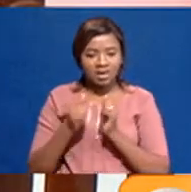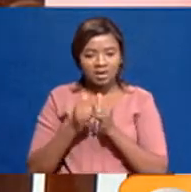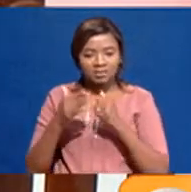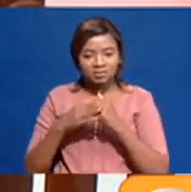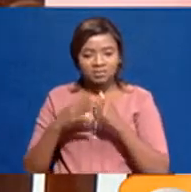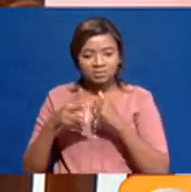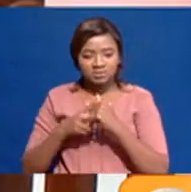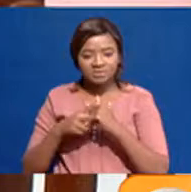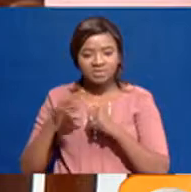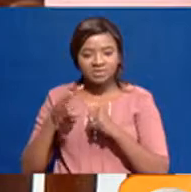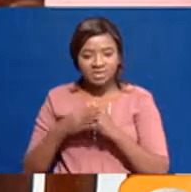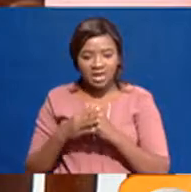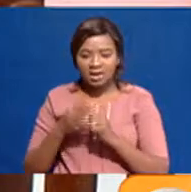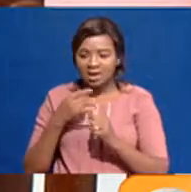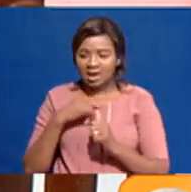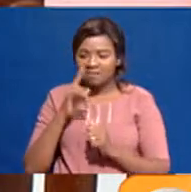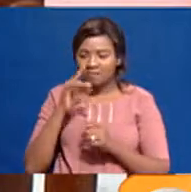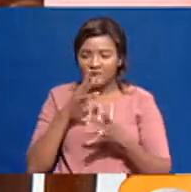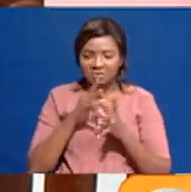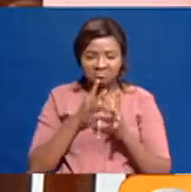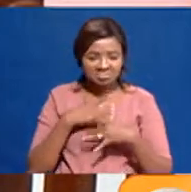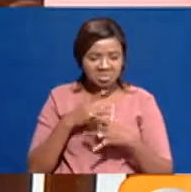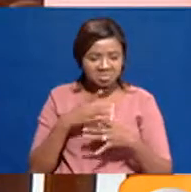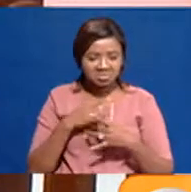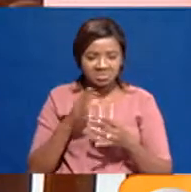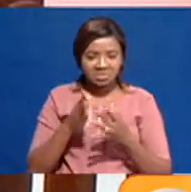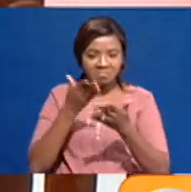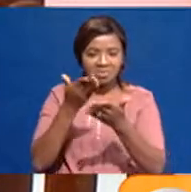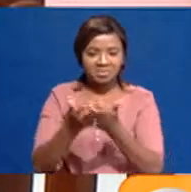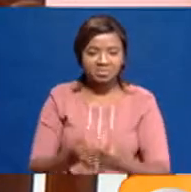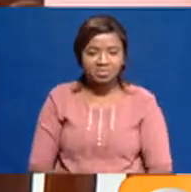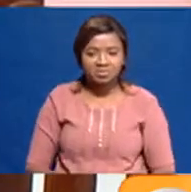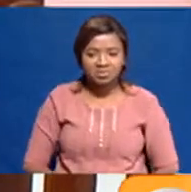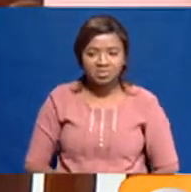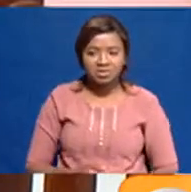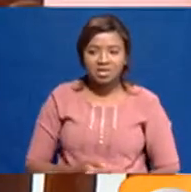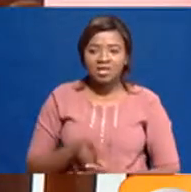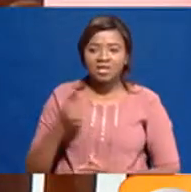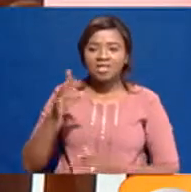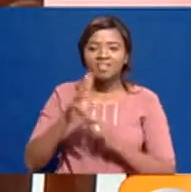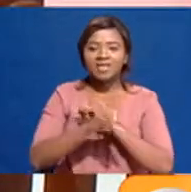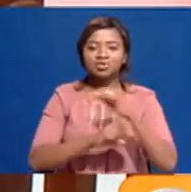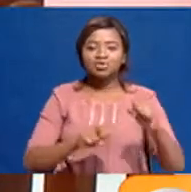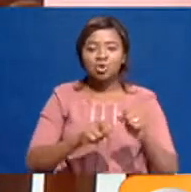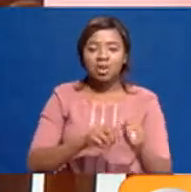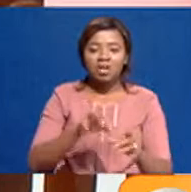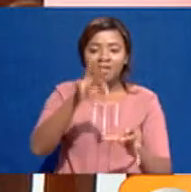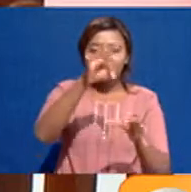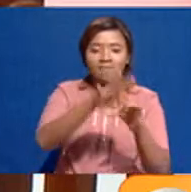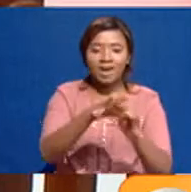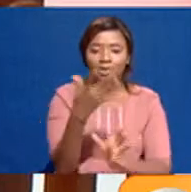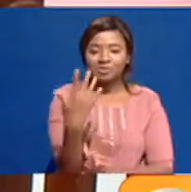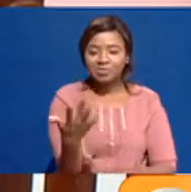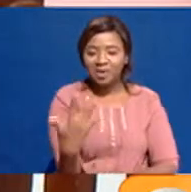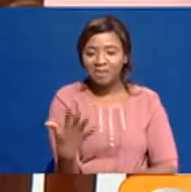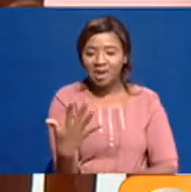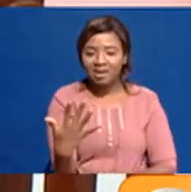very interesting petition. In Goba by Zazwanyaki. Yes. Where they stole the borrowed papers. And we defended